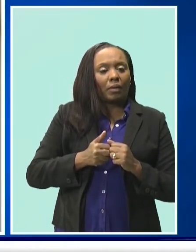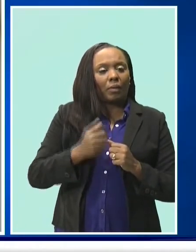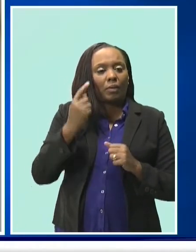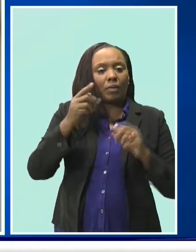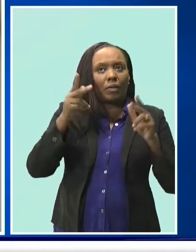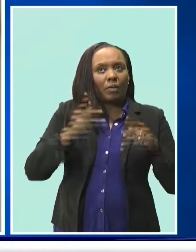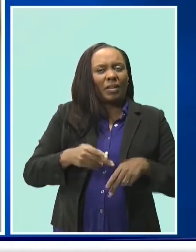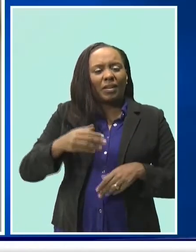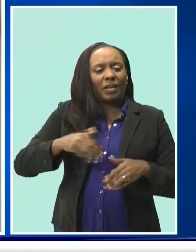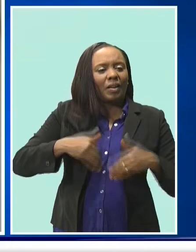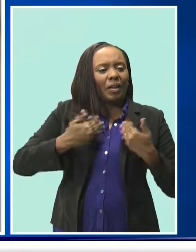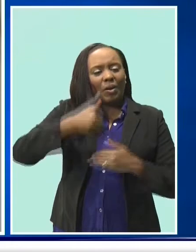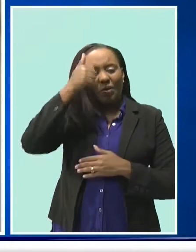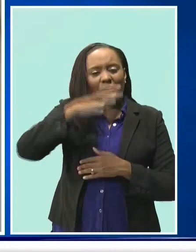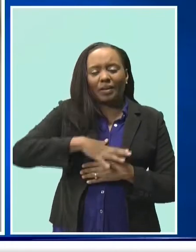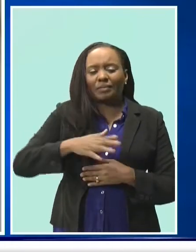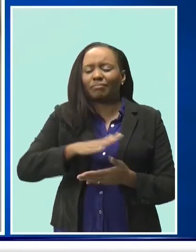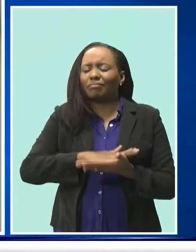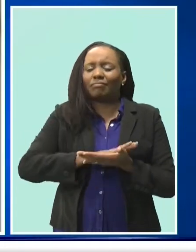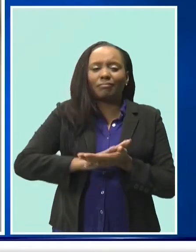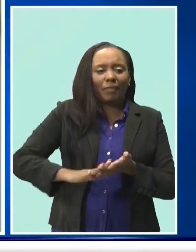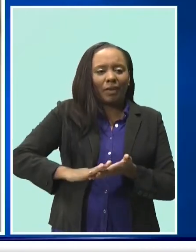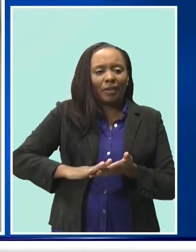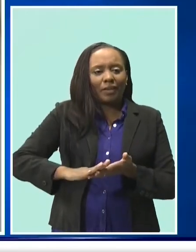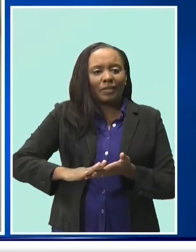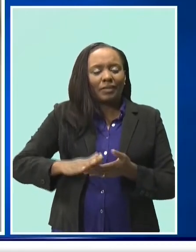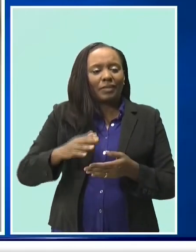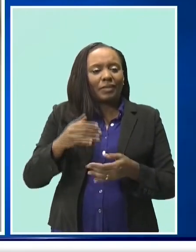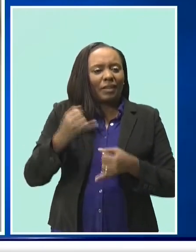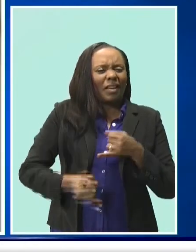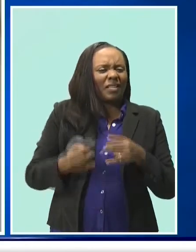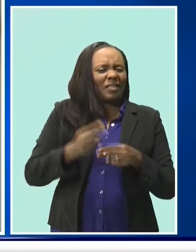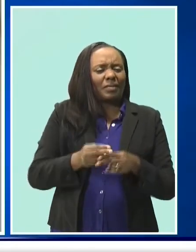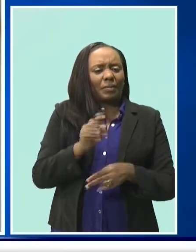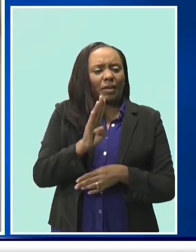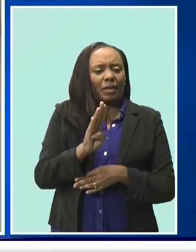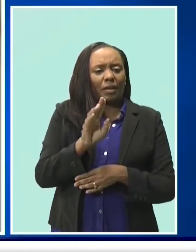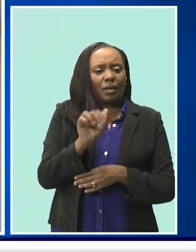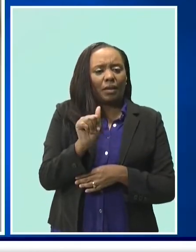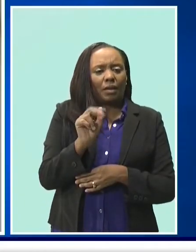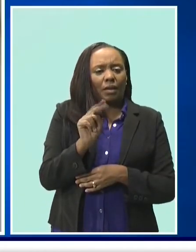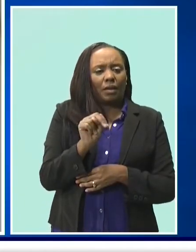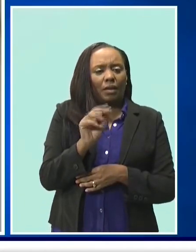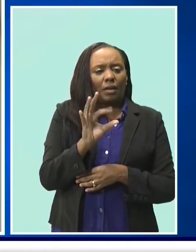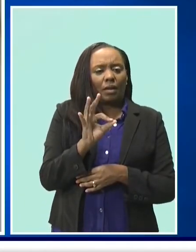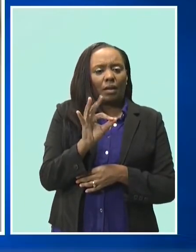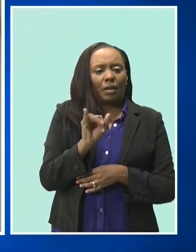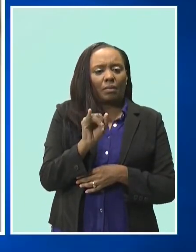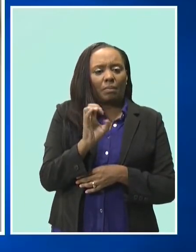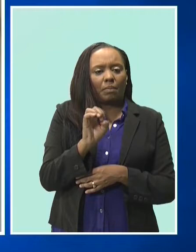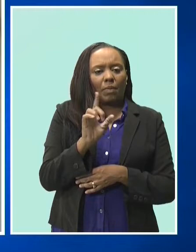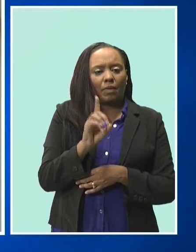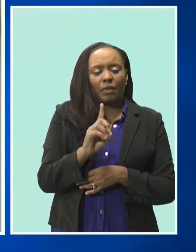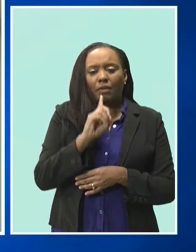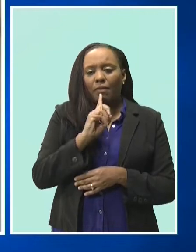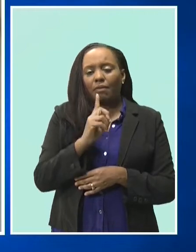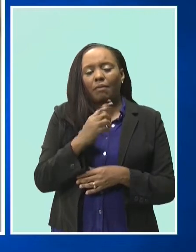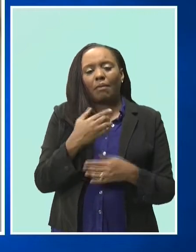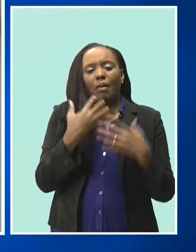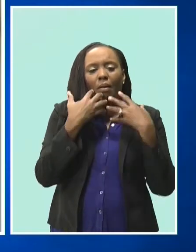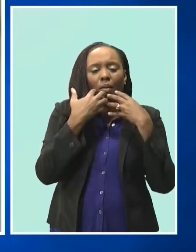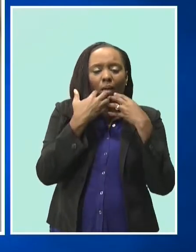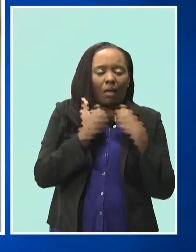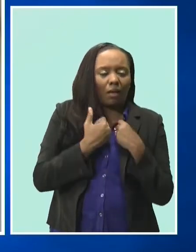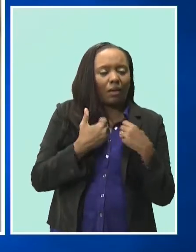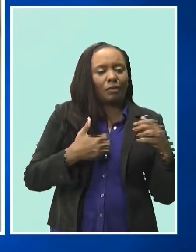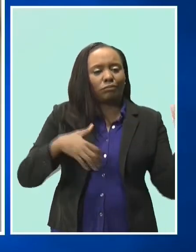young fellow, very nice guy, Mr. Banfield, who is kind of in love with Argentina as I'm in